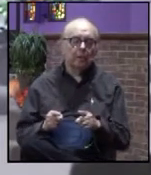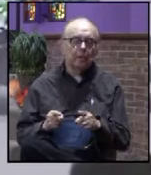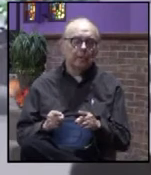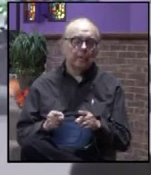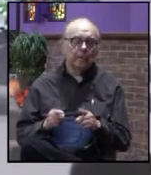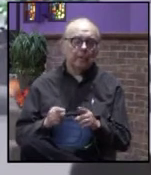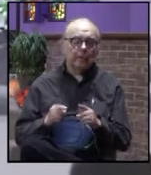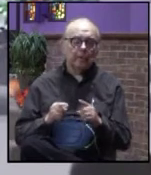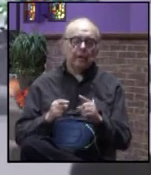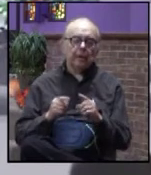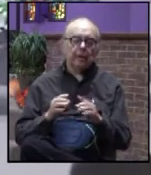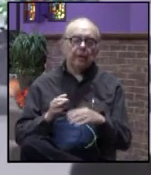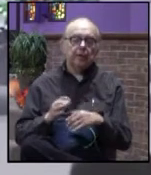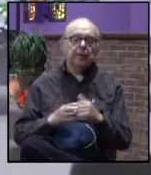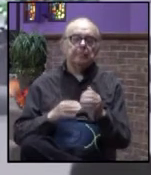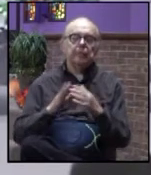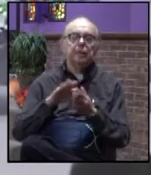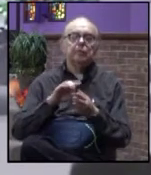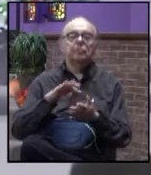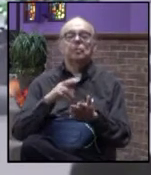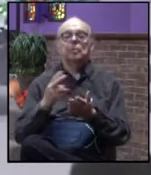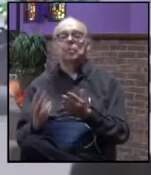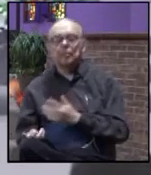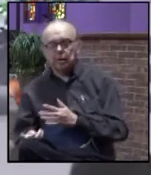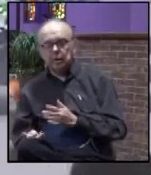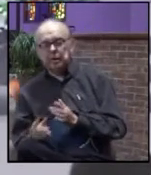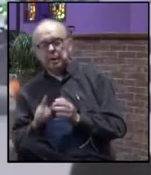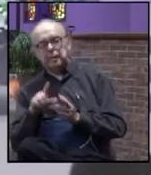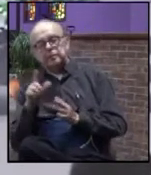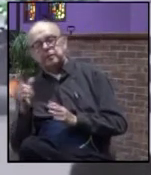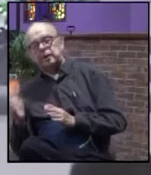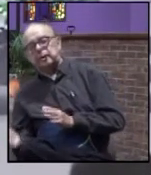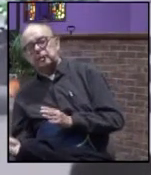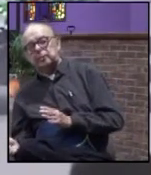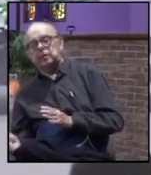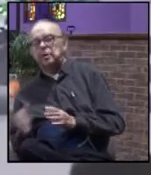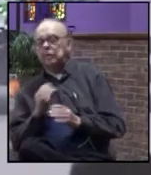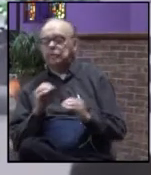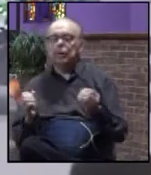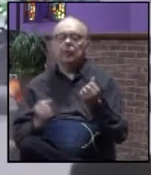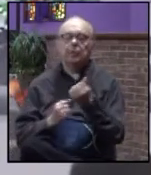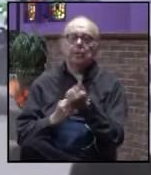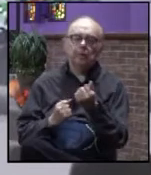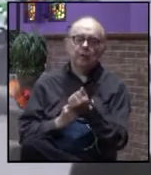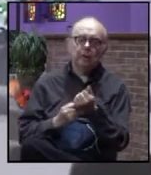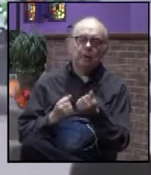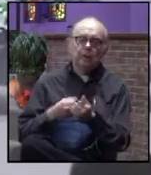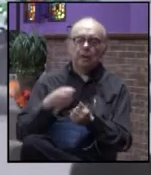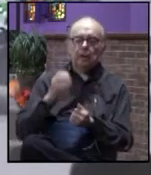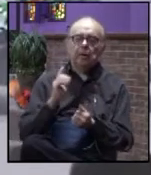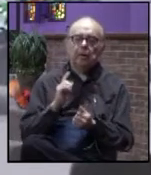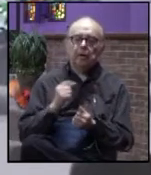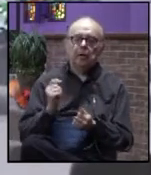topple because it's leaning to one side and there's no support. This is where God is trying to bring the church